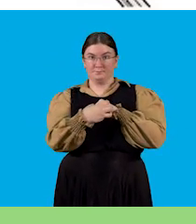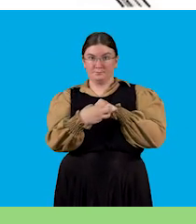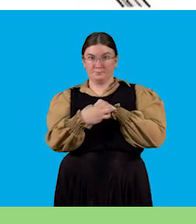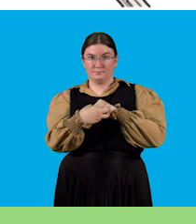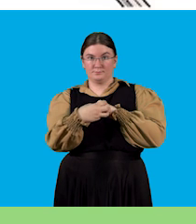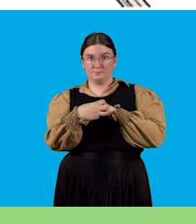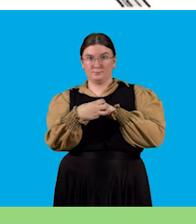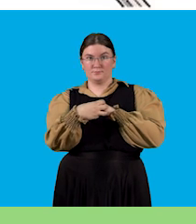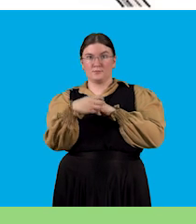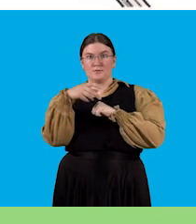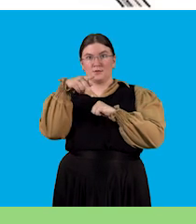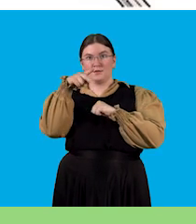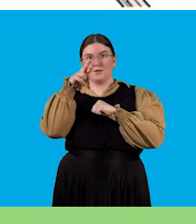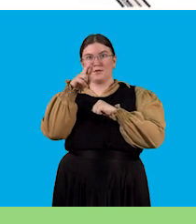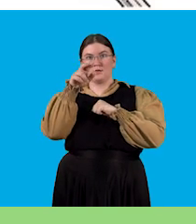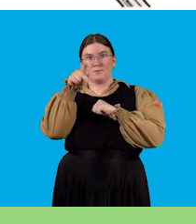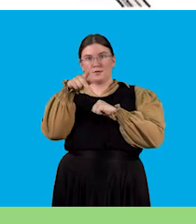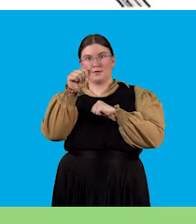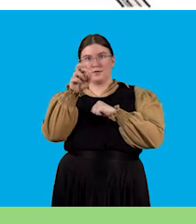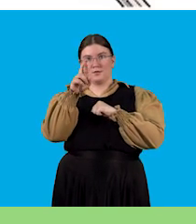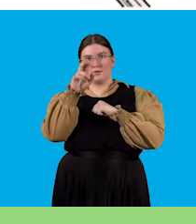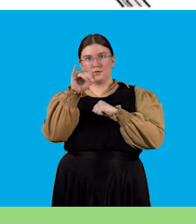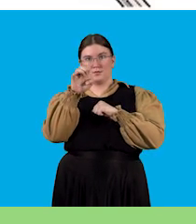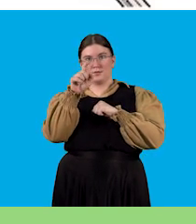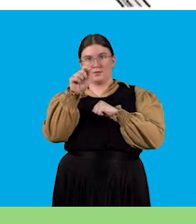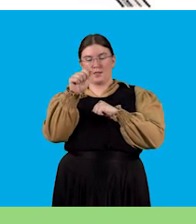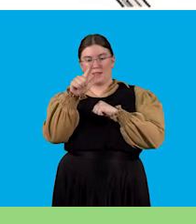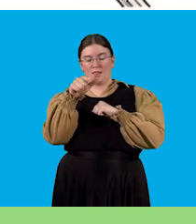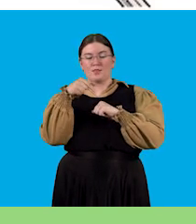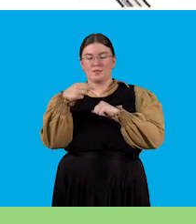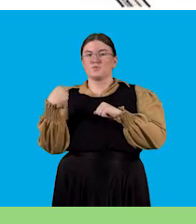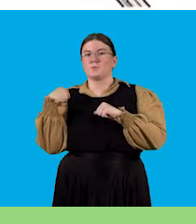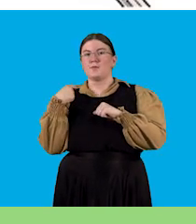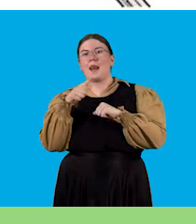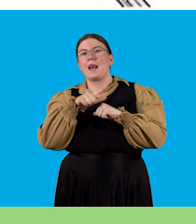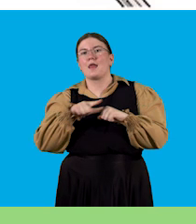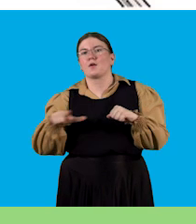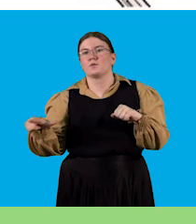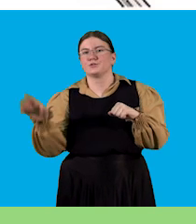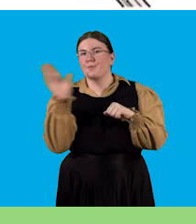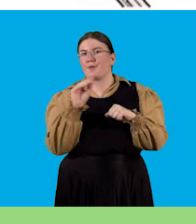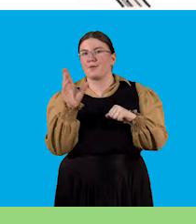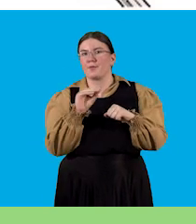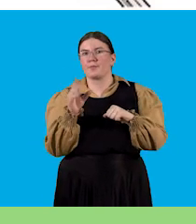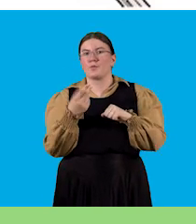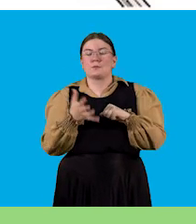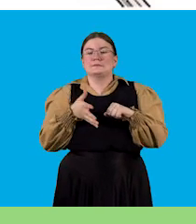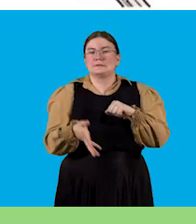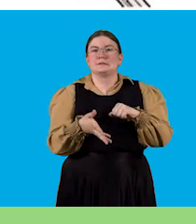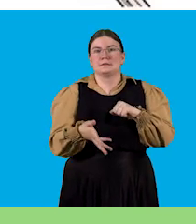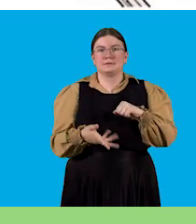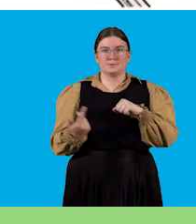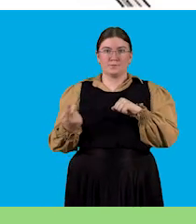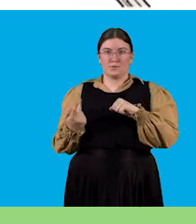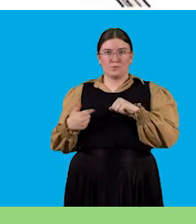the parietal lobe, which is responsible for language. And then we have the